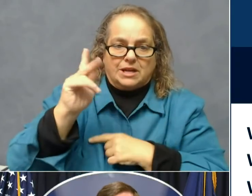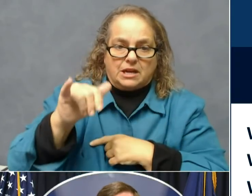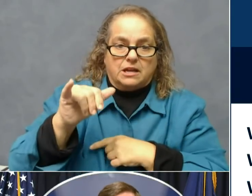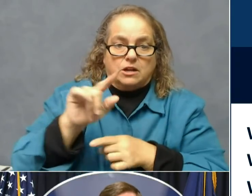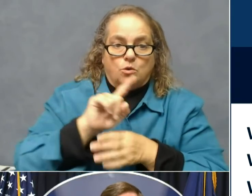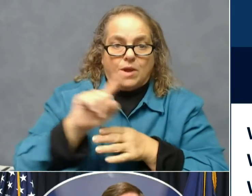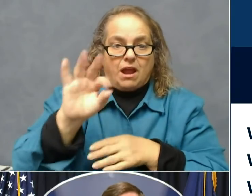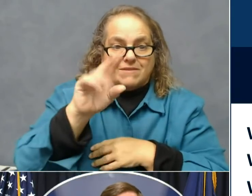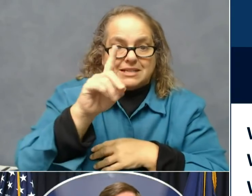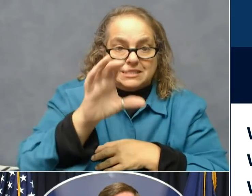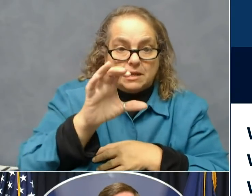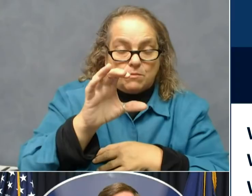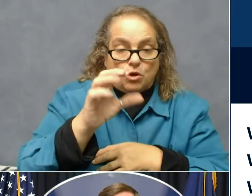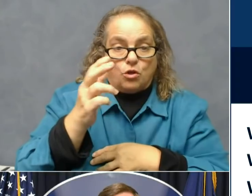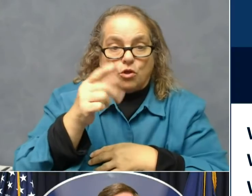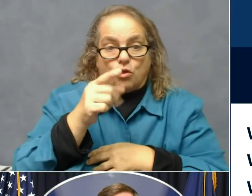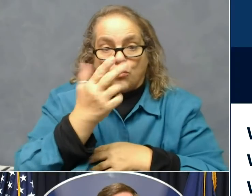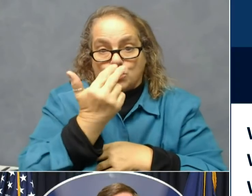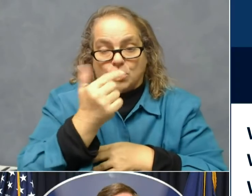through the 19th, and that's our first